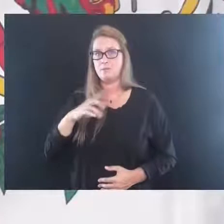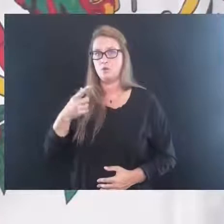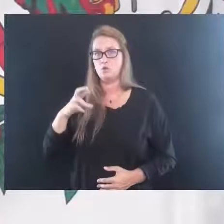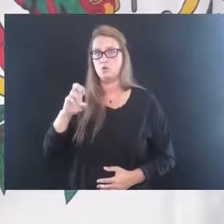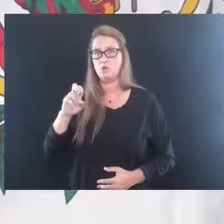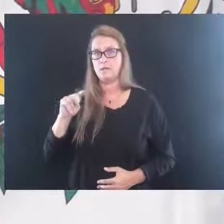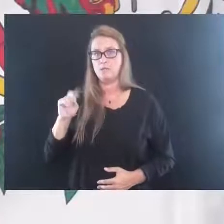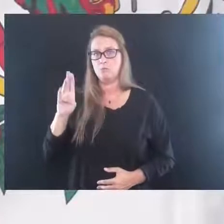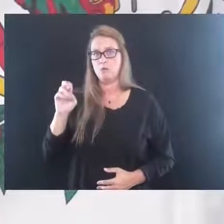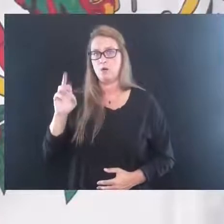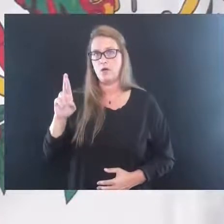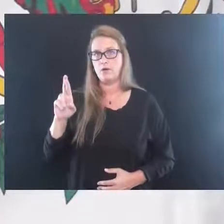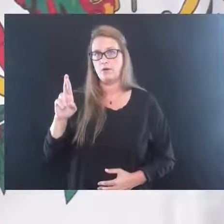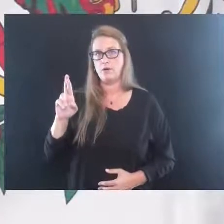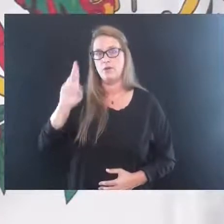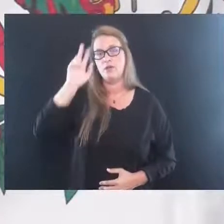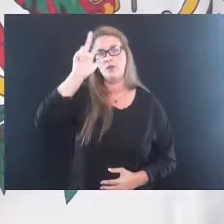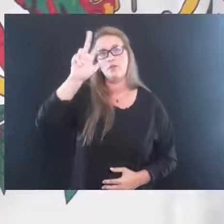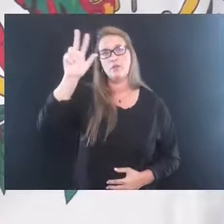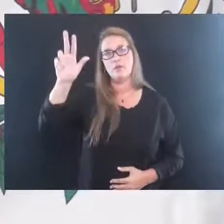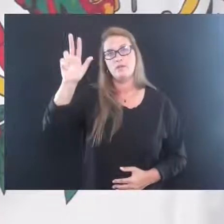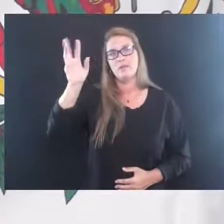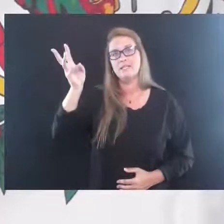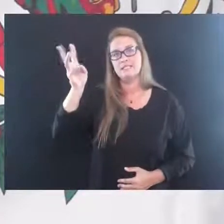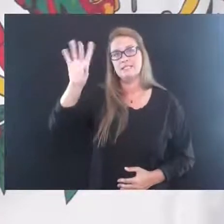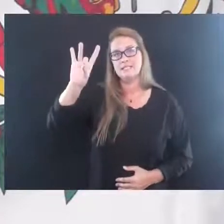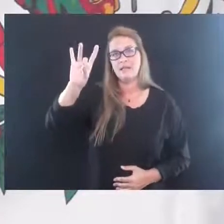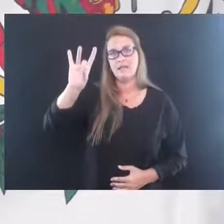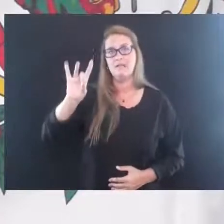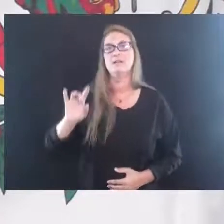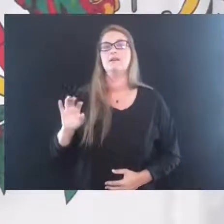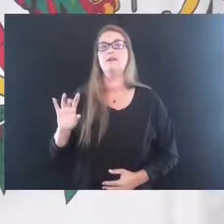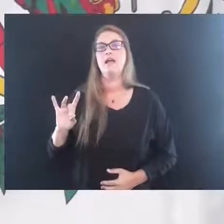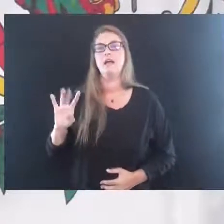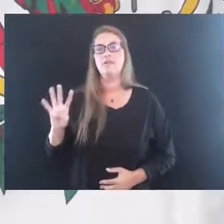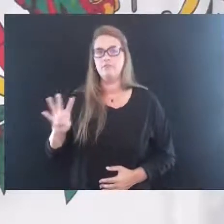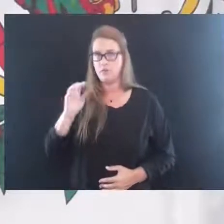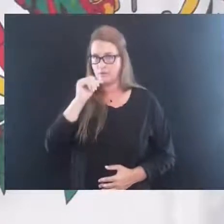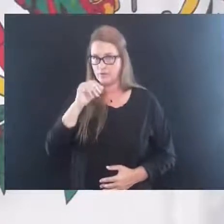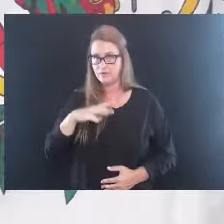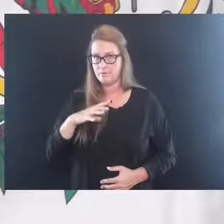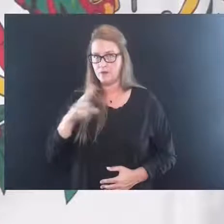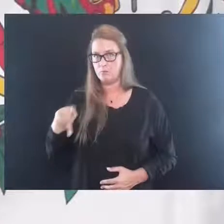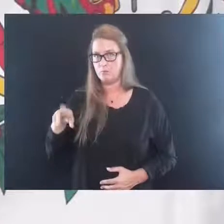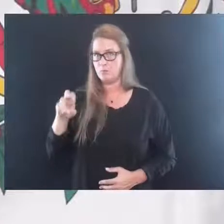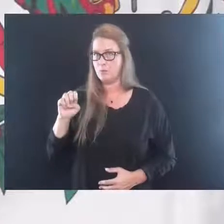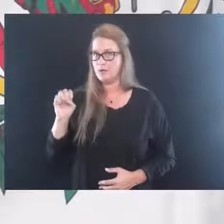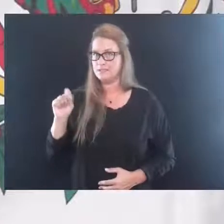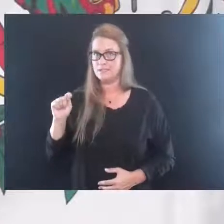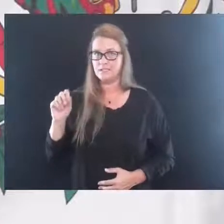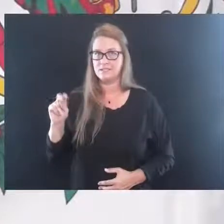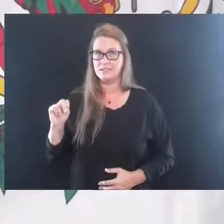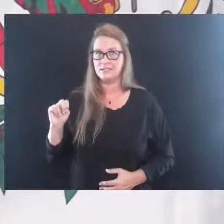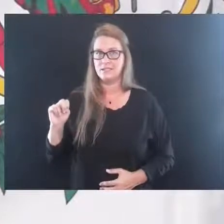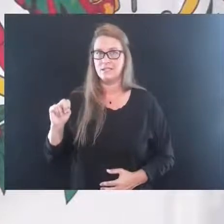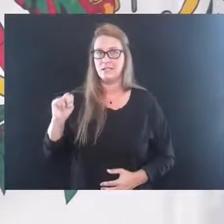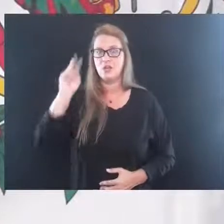Greenbrier County. The 3,368th death, an 84-year-old female from Preston County.